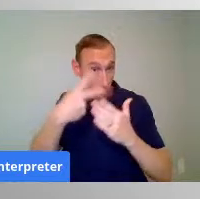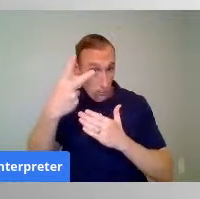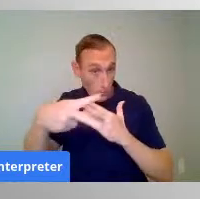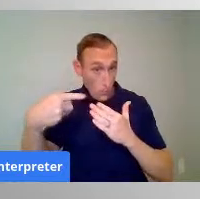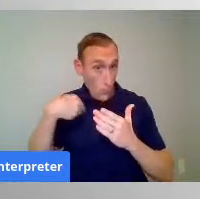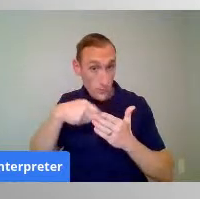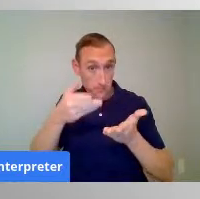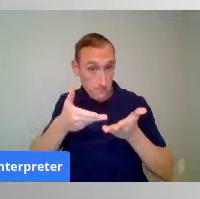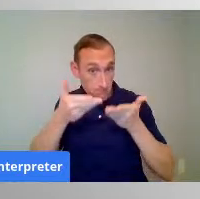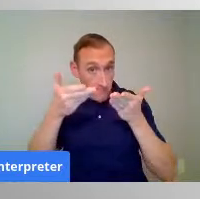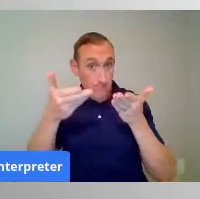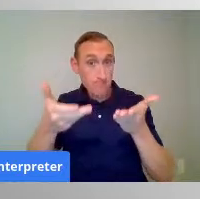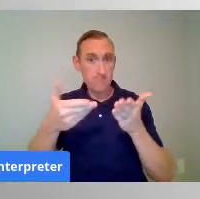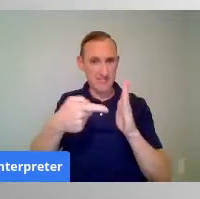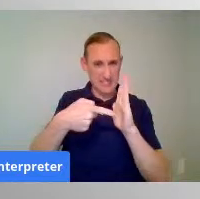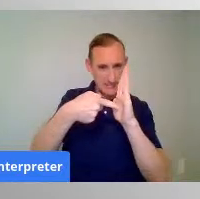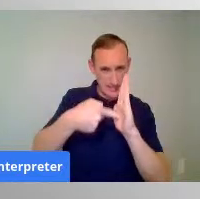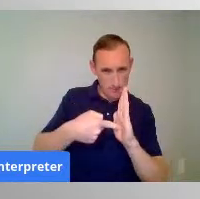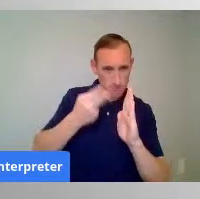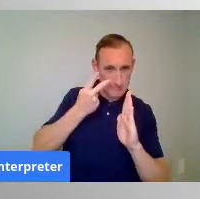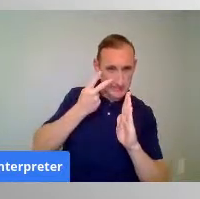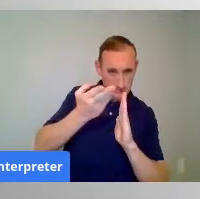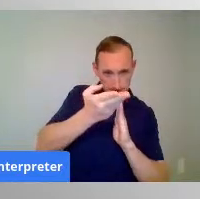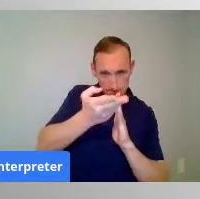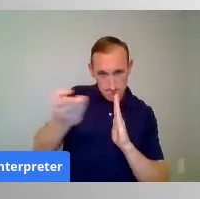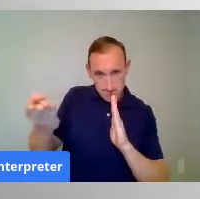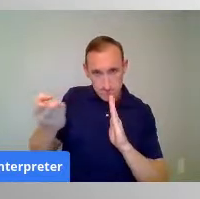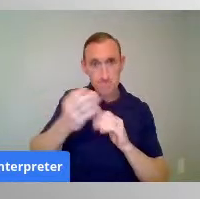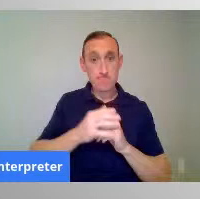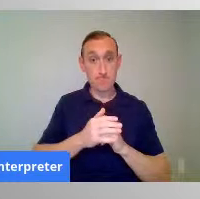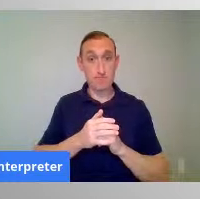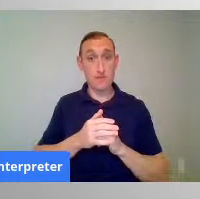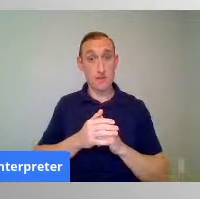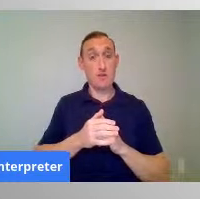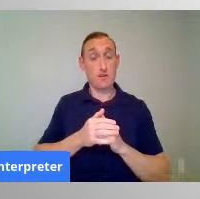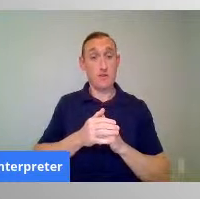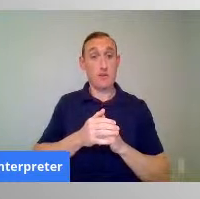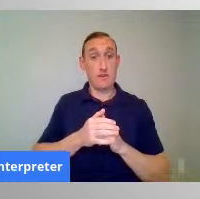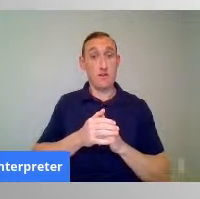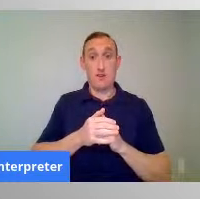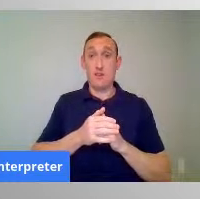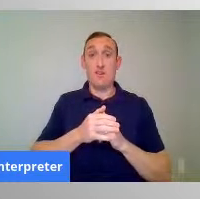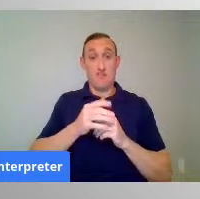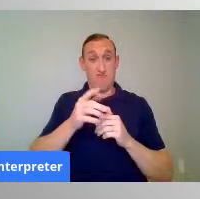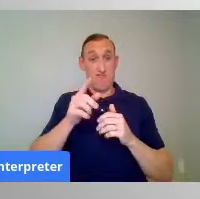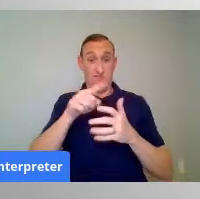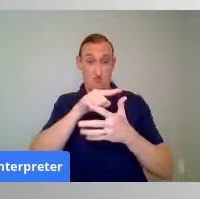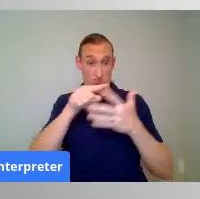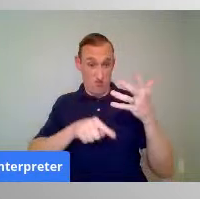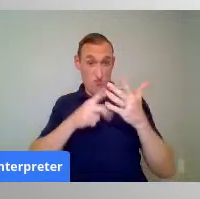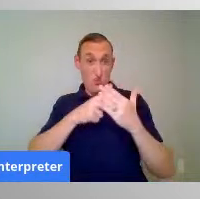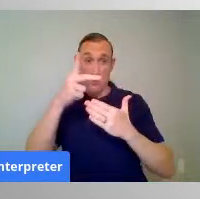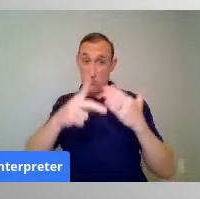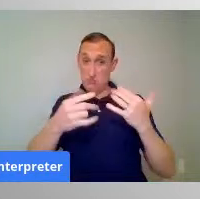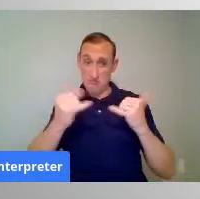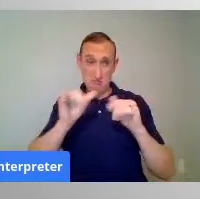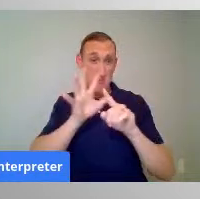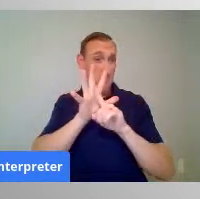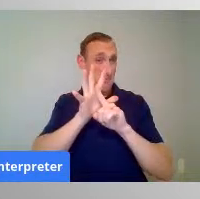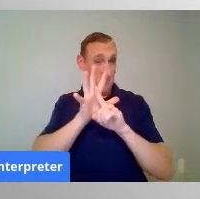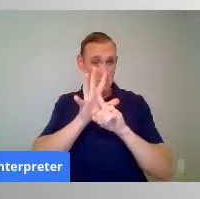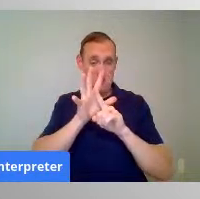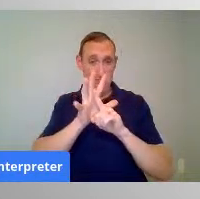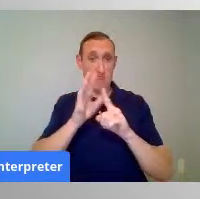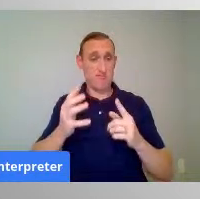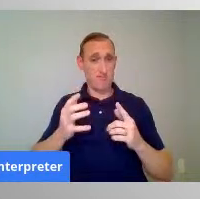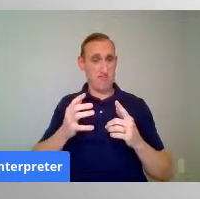we're serving them with. These are still filling up. They're still very popular. So we're also trying to